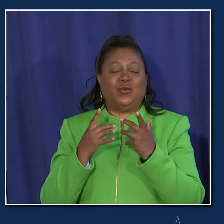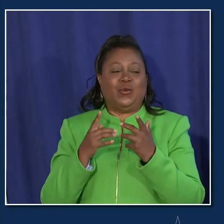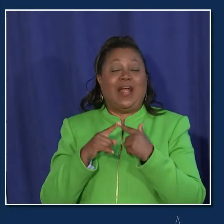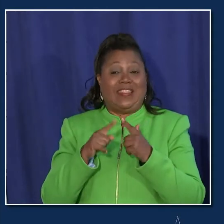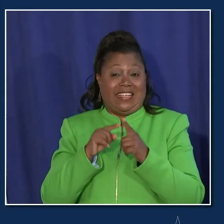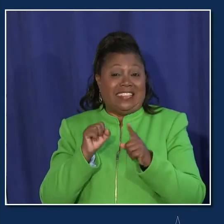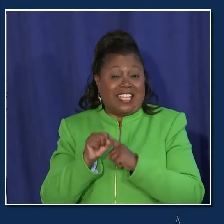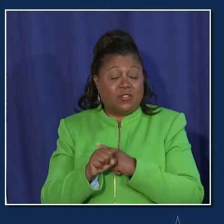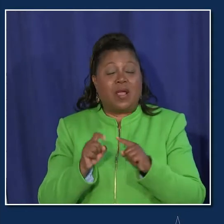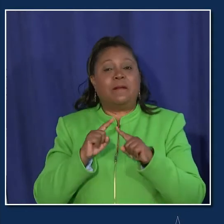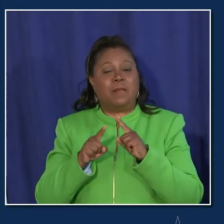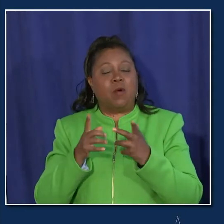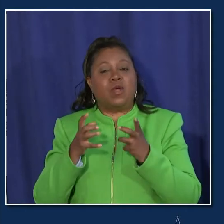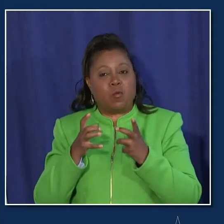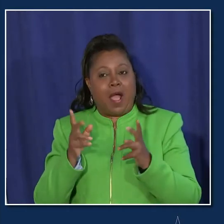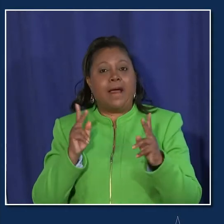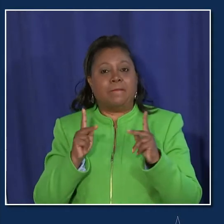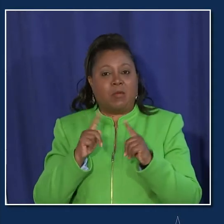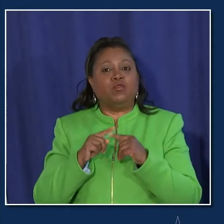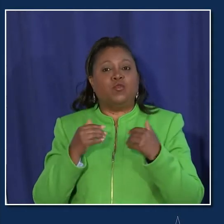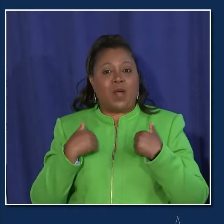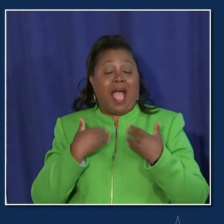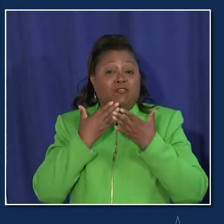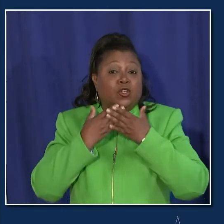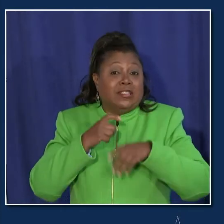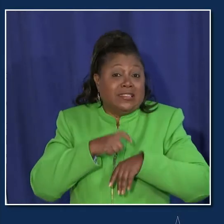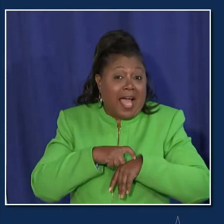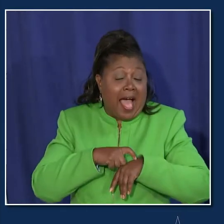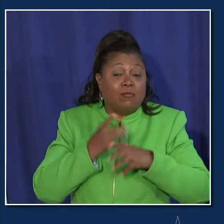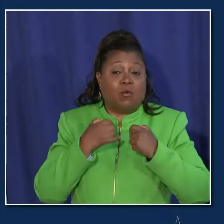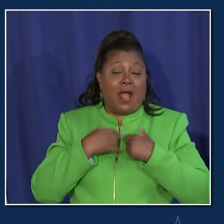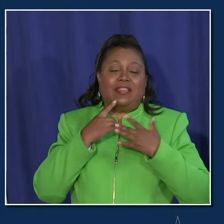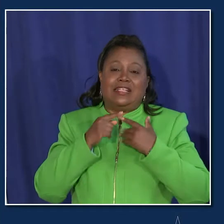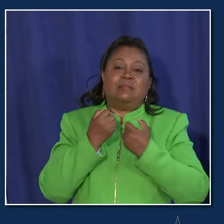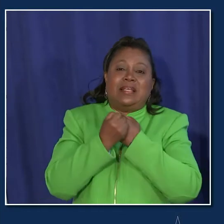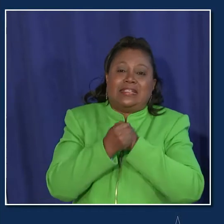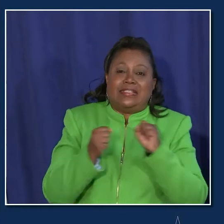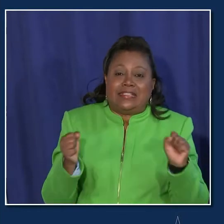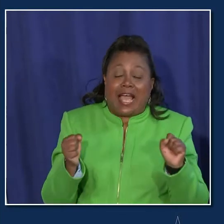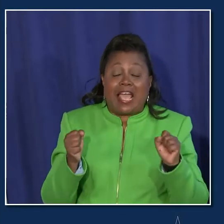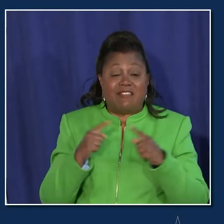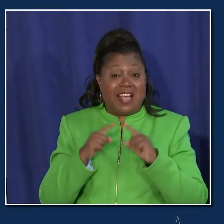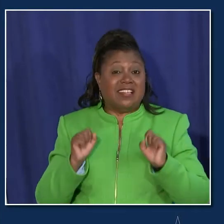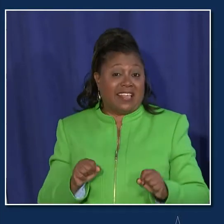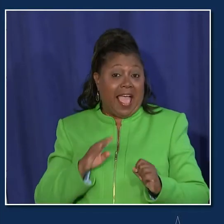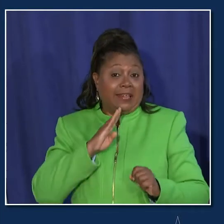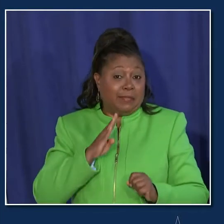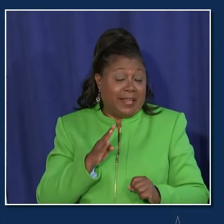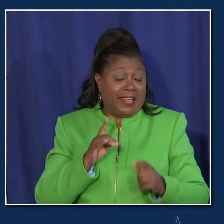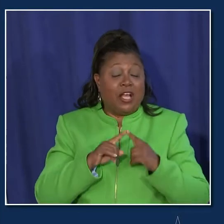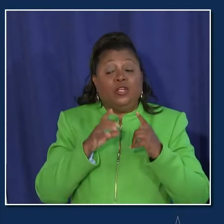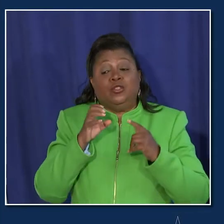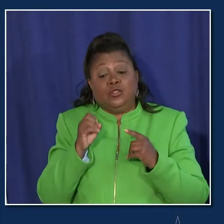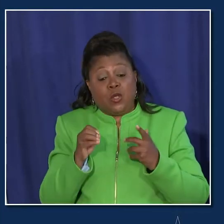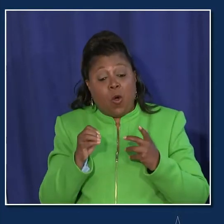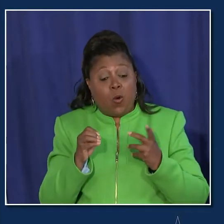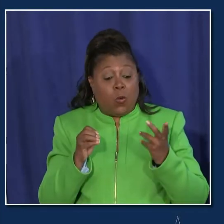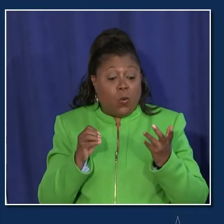the situation. But we want people to have a good time, and we want this to be as safe as it can be. And